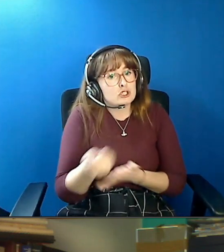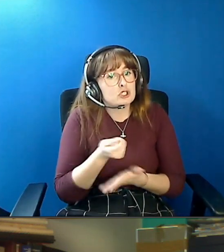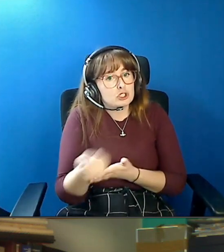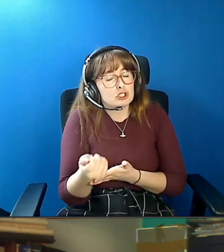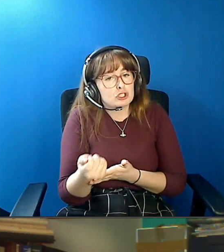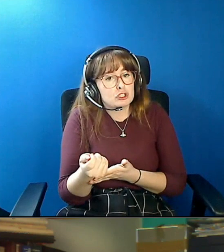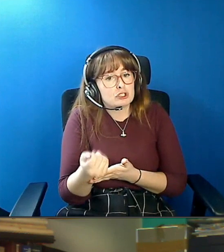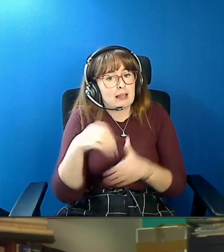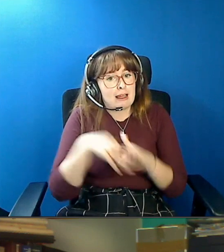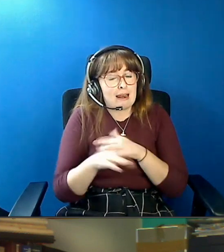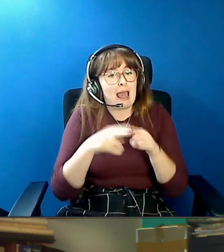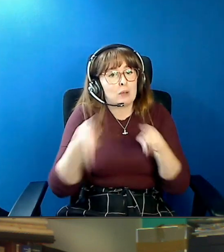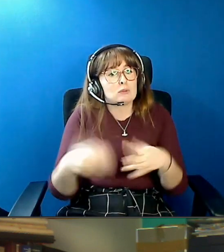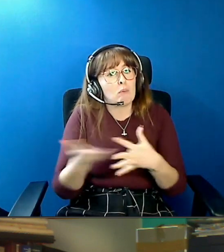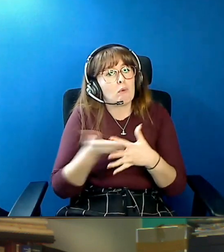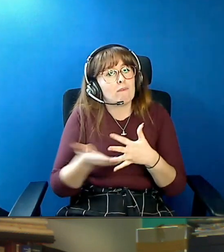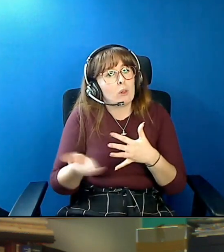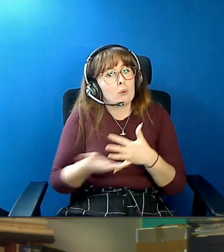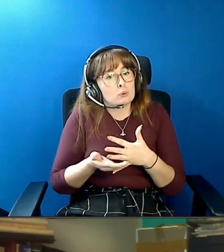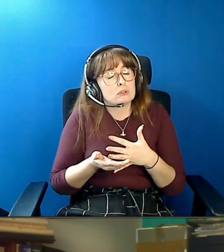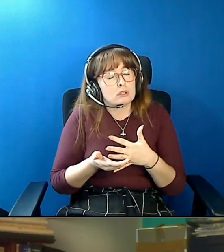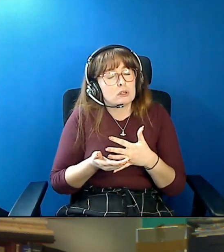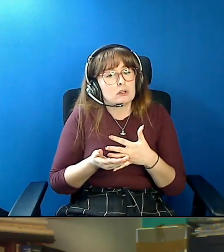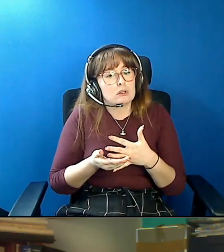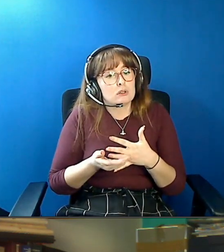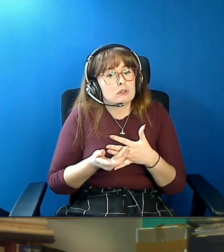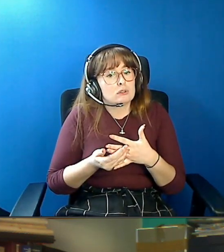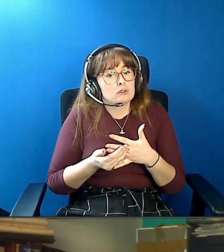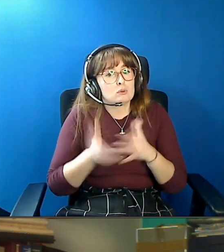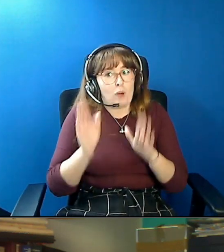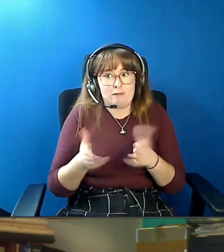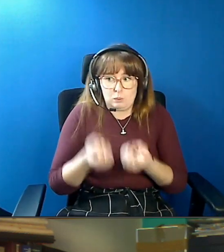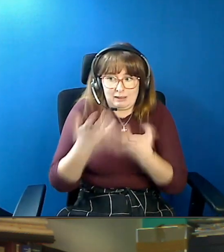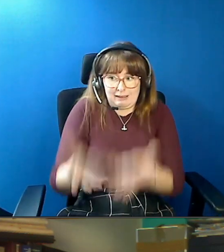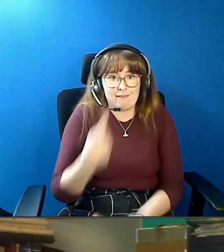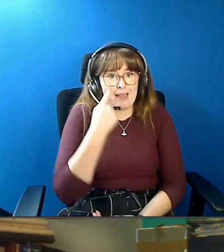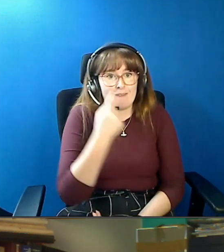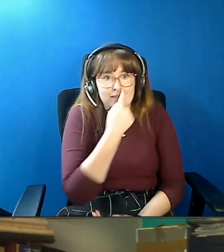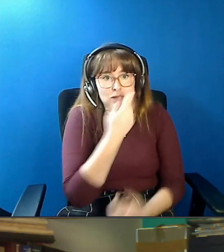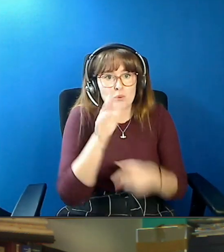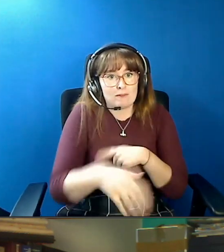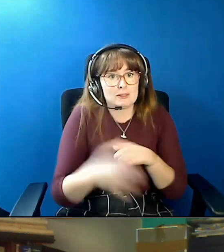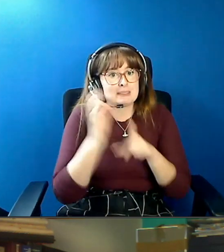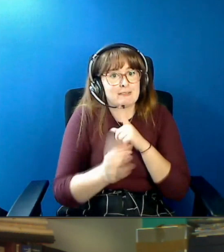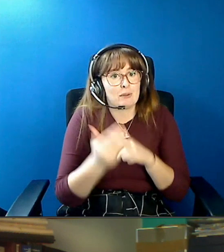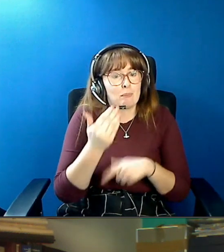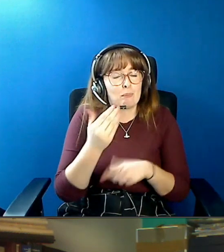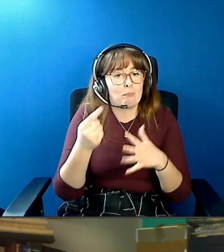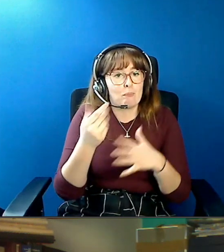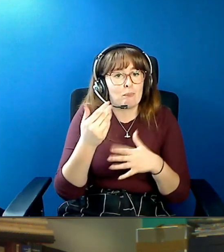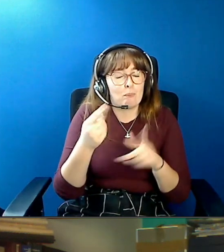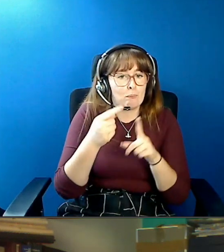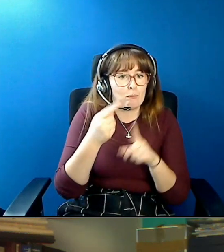housing portfolios, and so you're having to provide evidence on particular portfolios for a given, say,